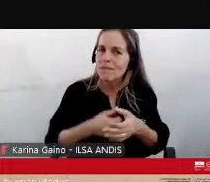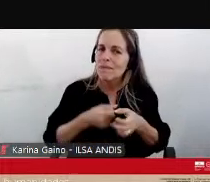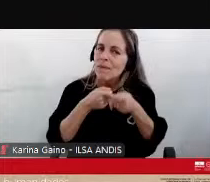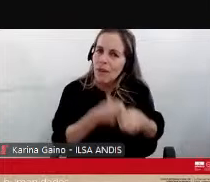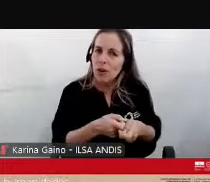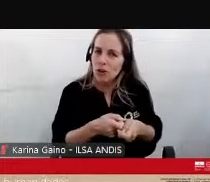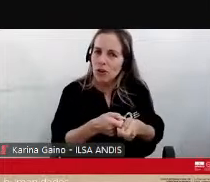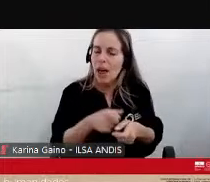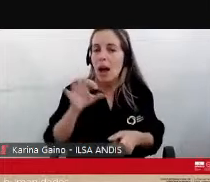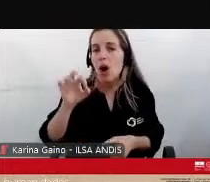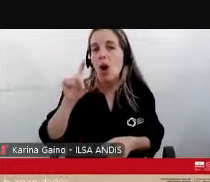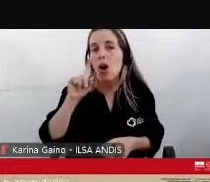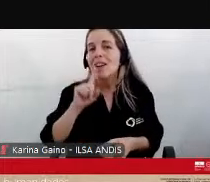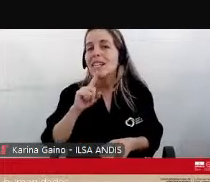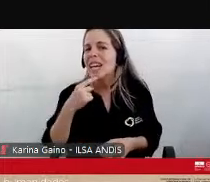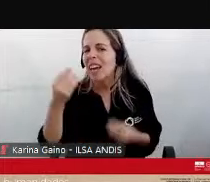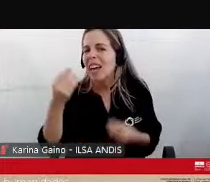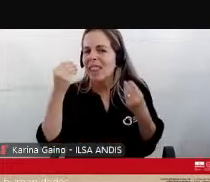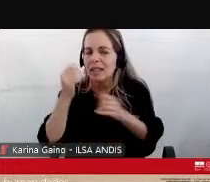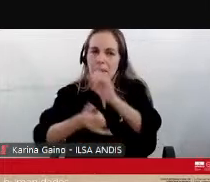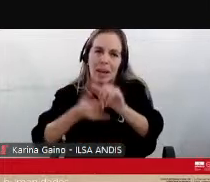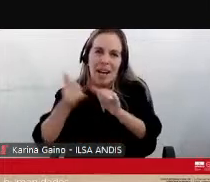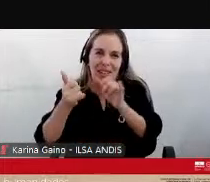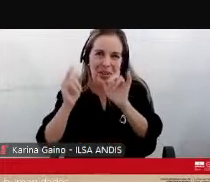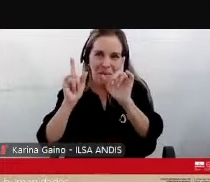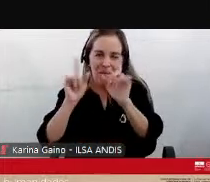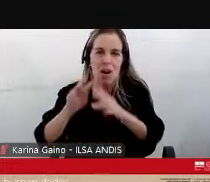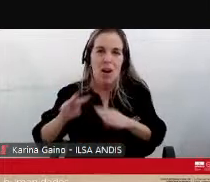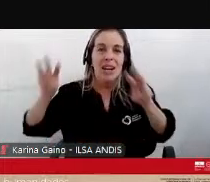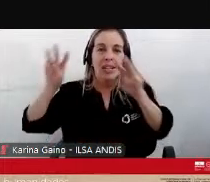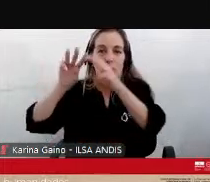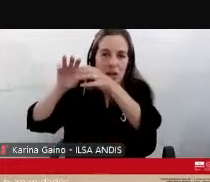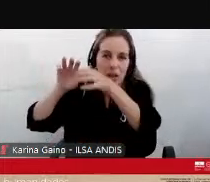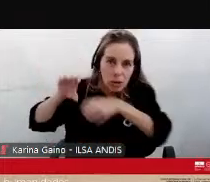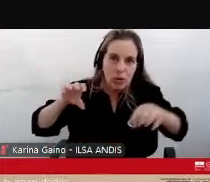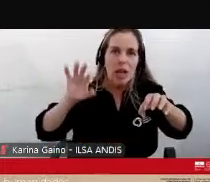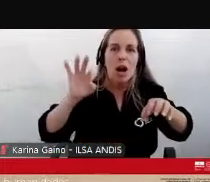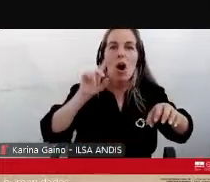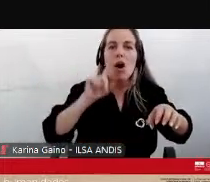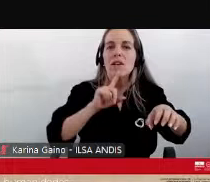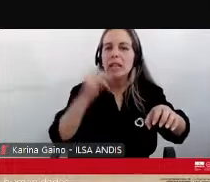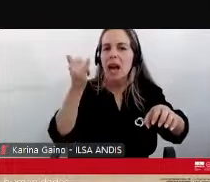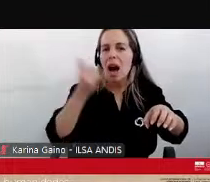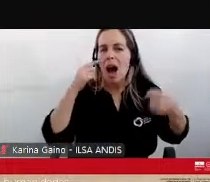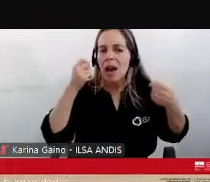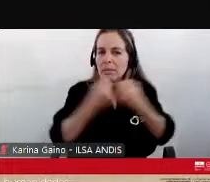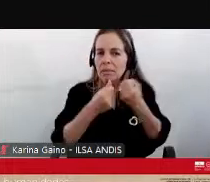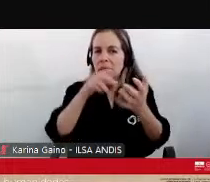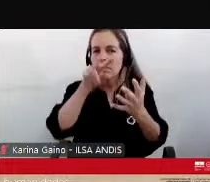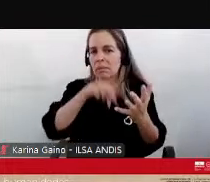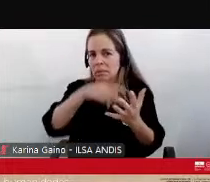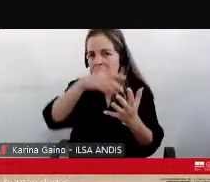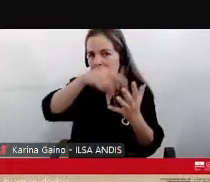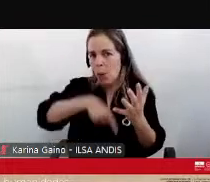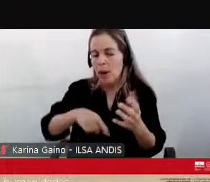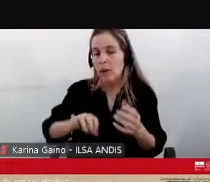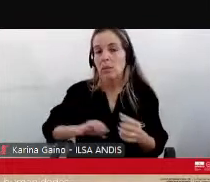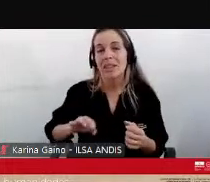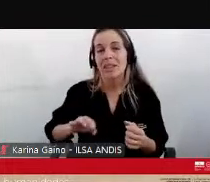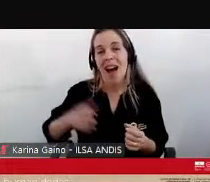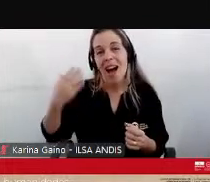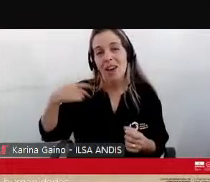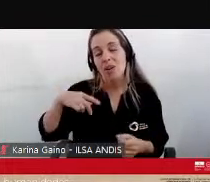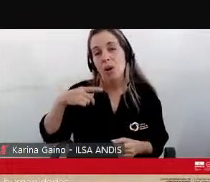UN body that establishes legally binding conventions. So all the way back in 1930, the ILO